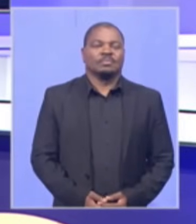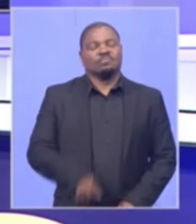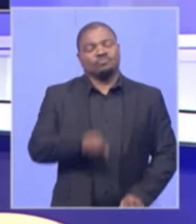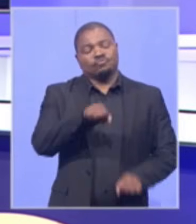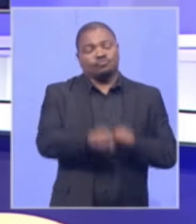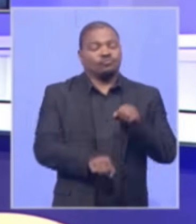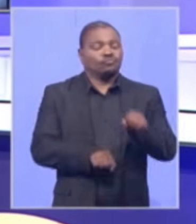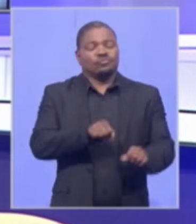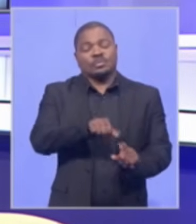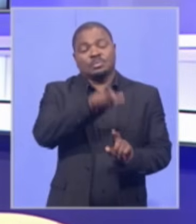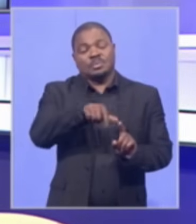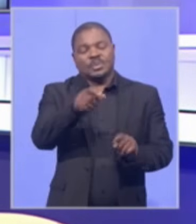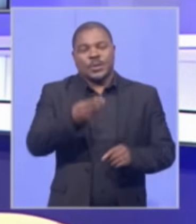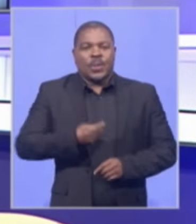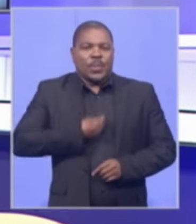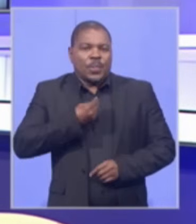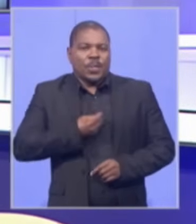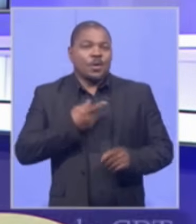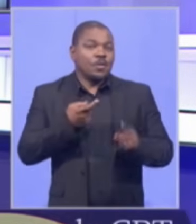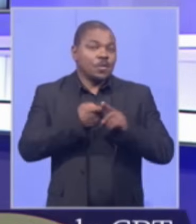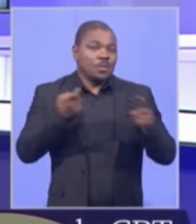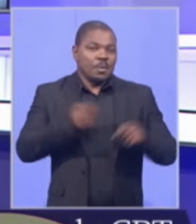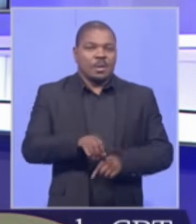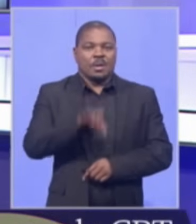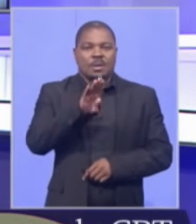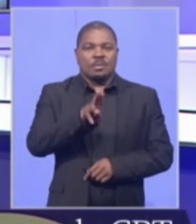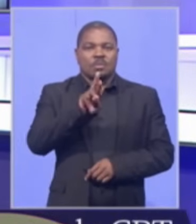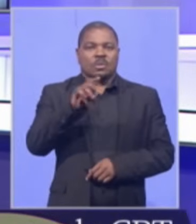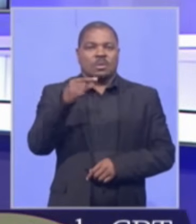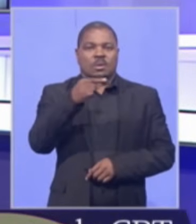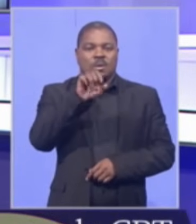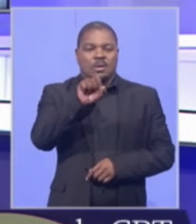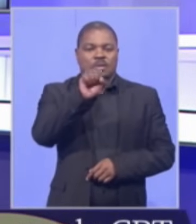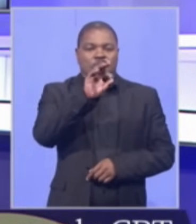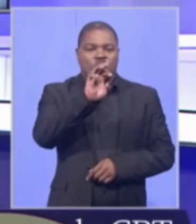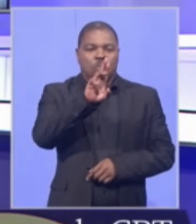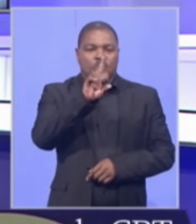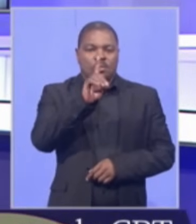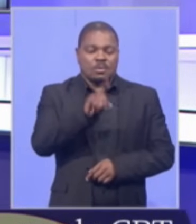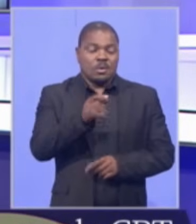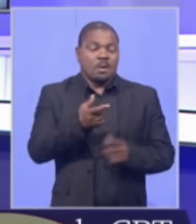Baragedi bao ba salego ba baswa go tšwa ka Burgersfort ka Limpopo ba